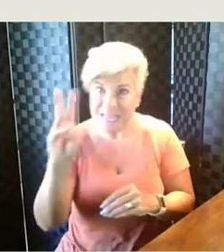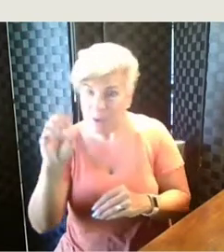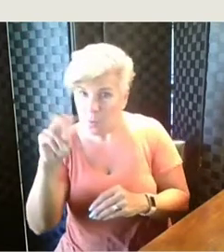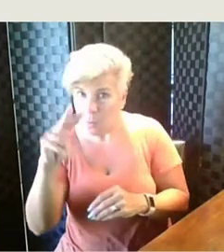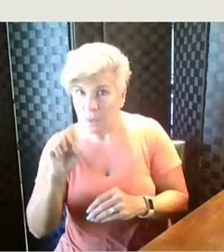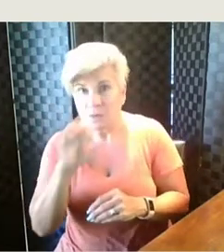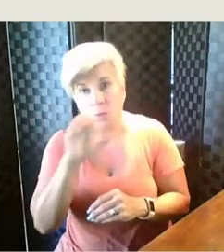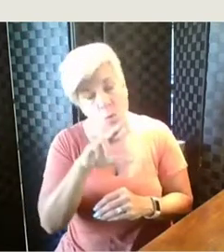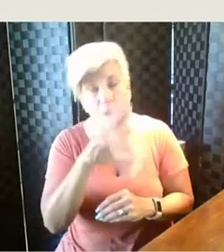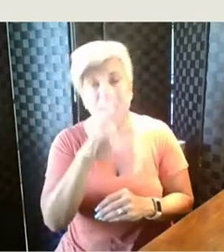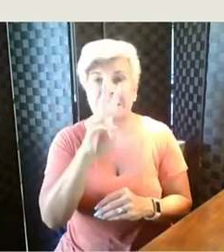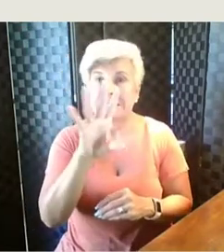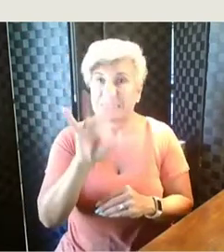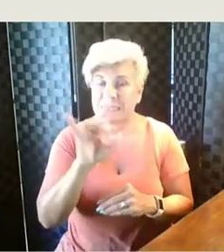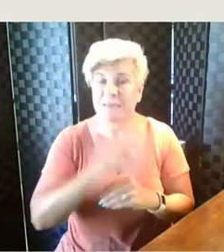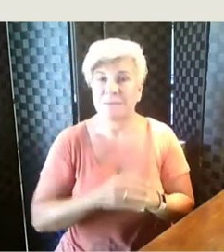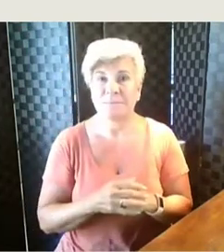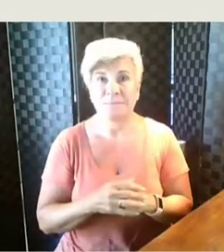or 68.